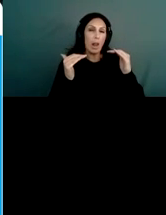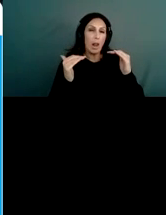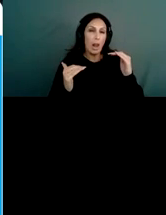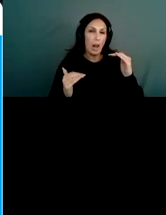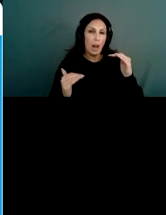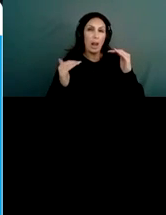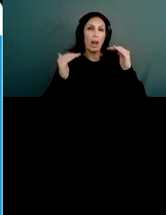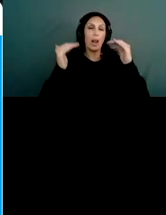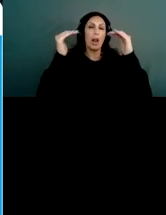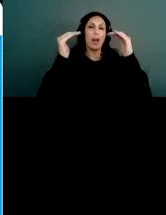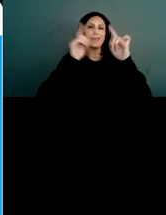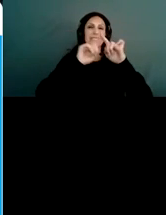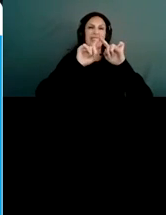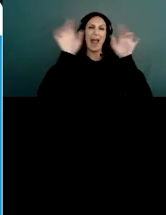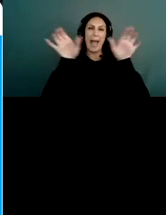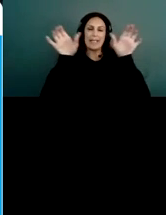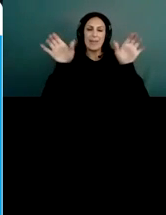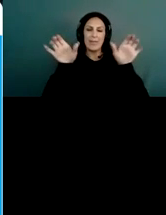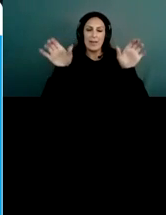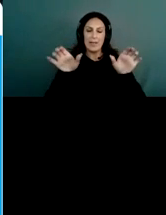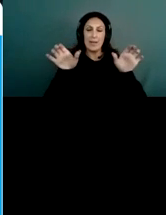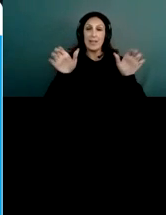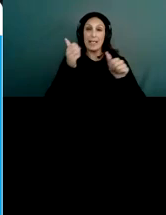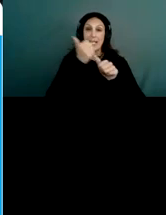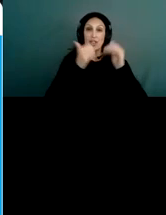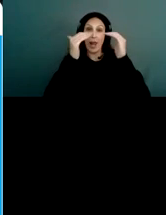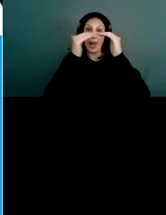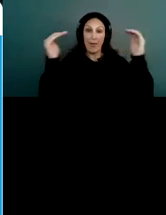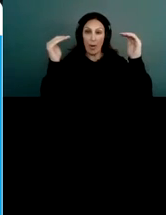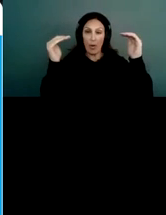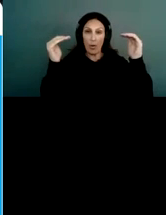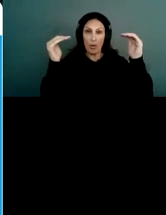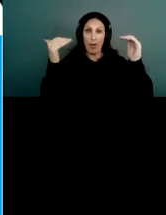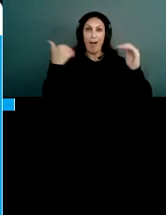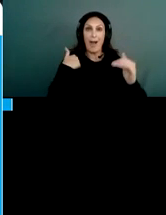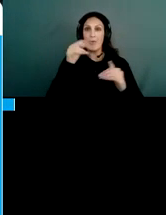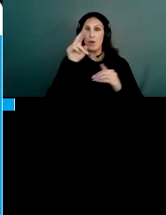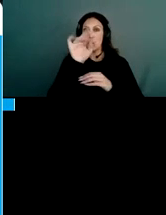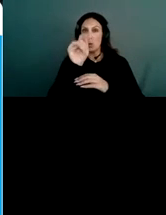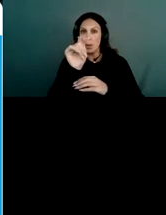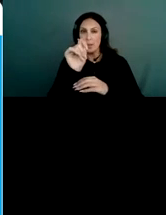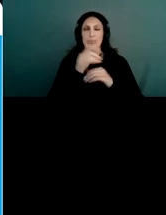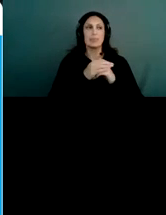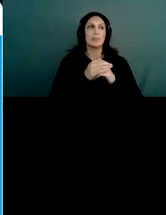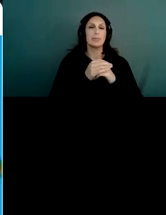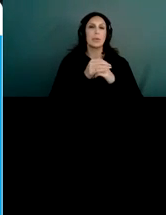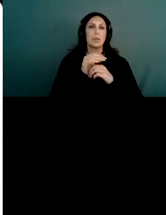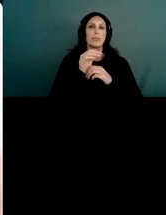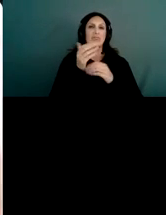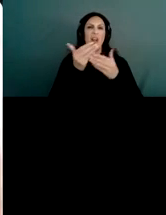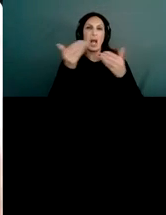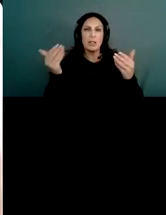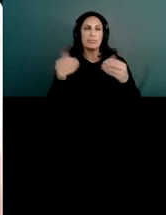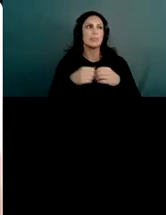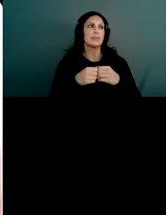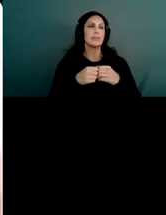activities. Each activity is made up of units, and each unit is made up of items. It's